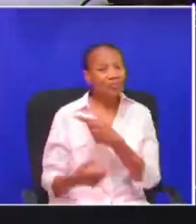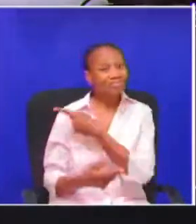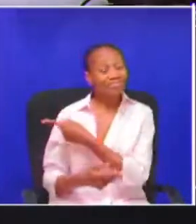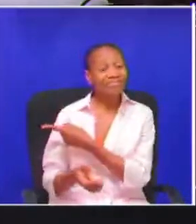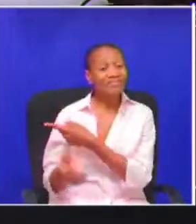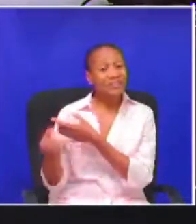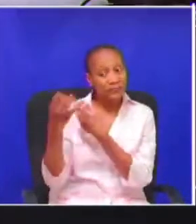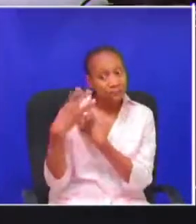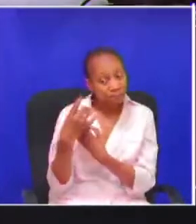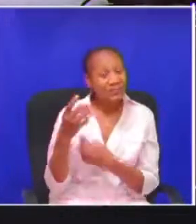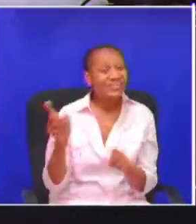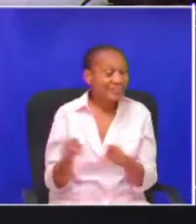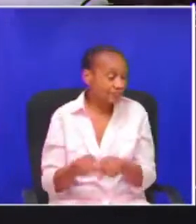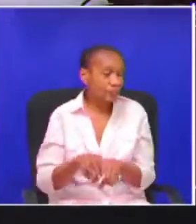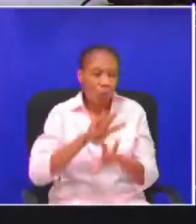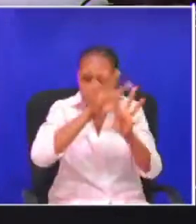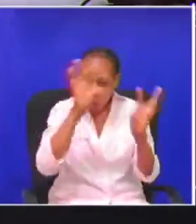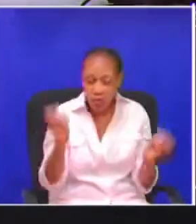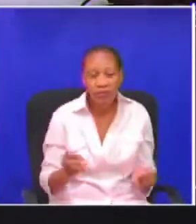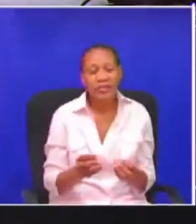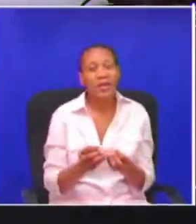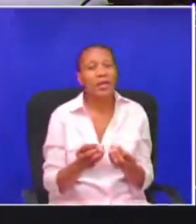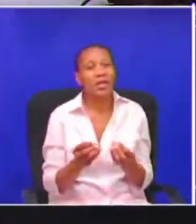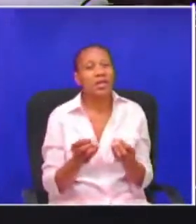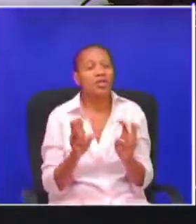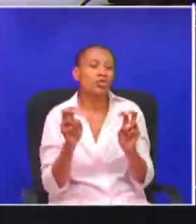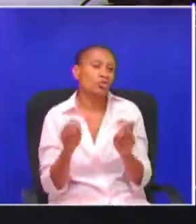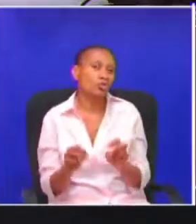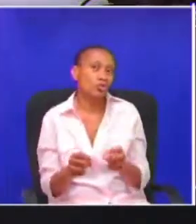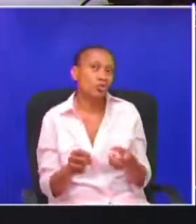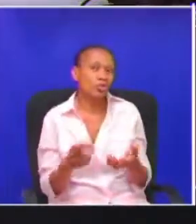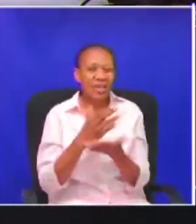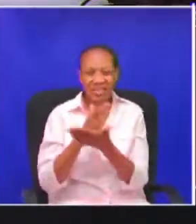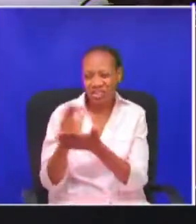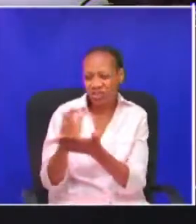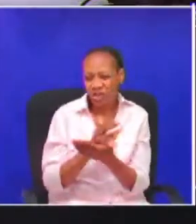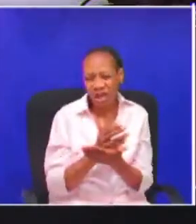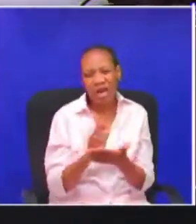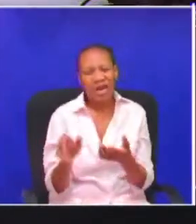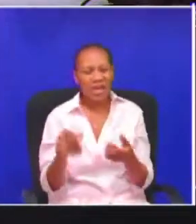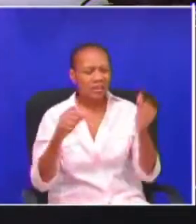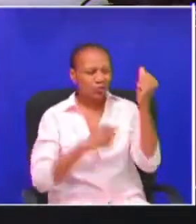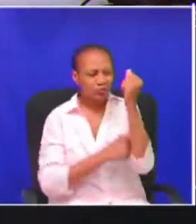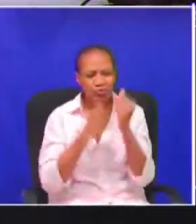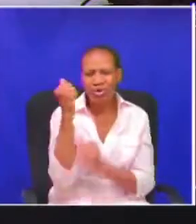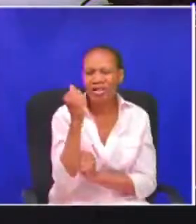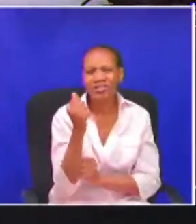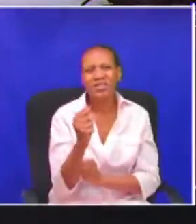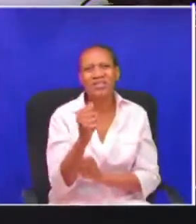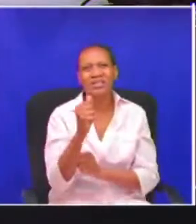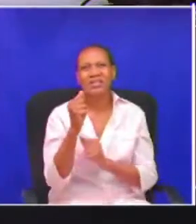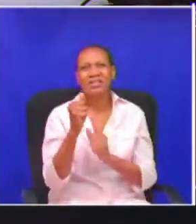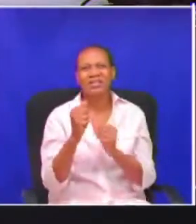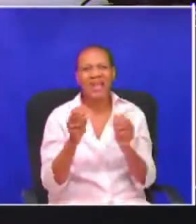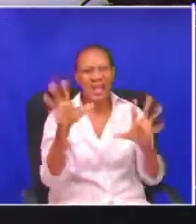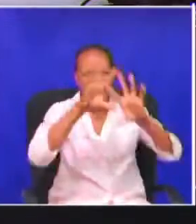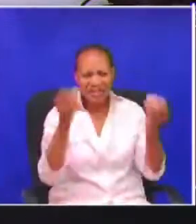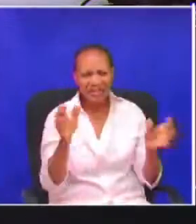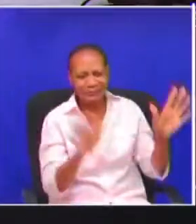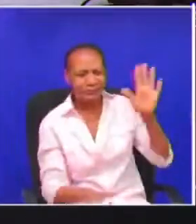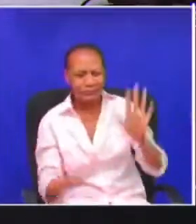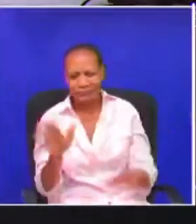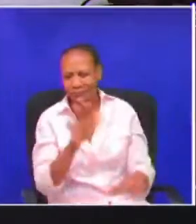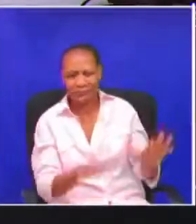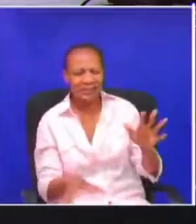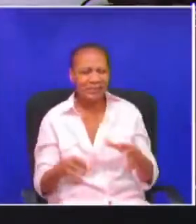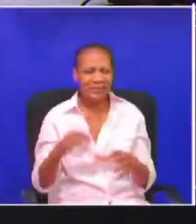about that the shareholding processes and structures were leading to instability,